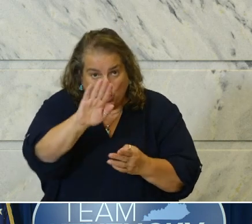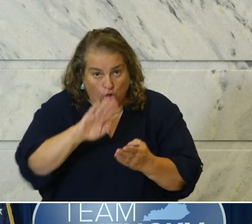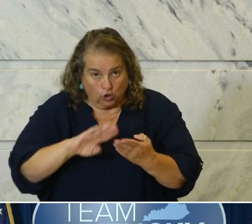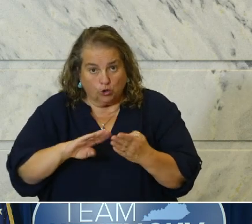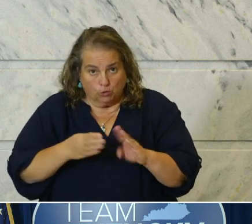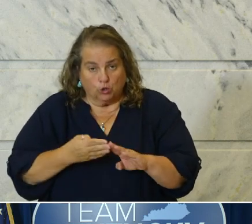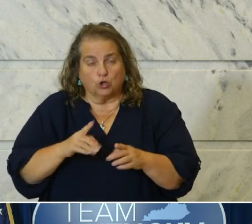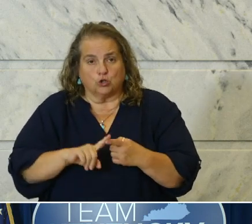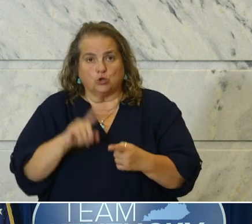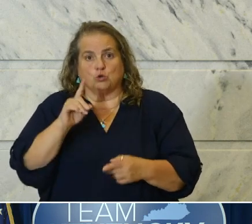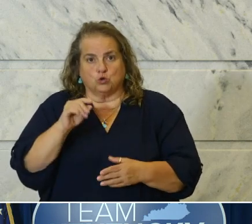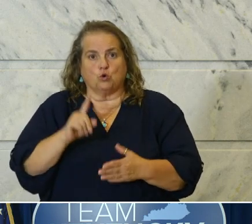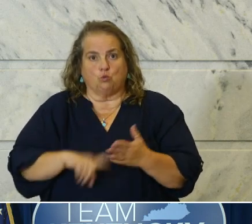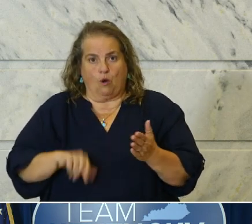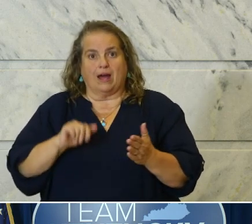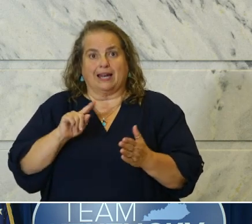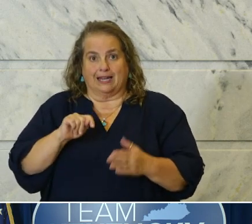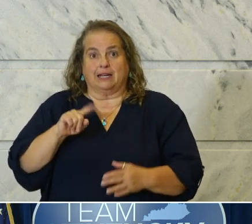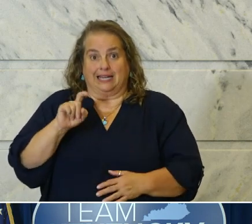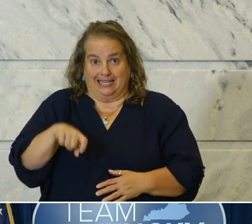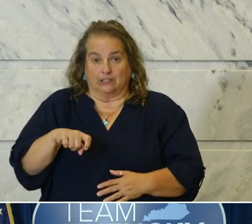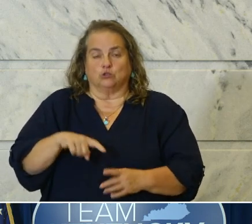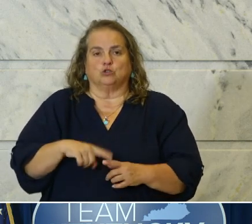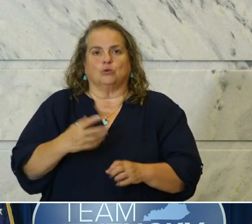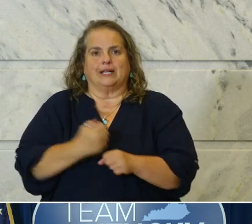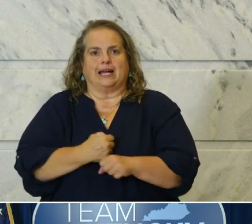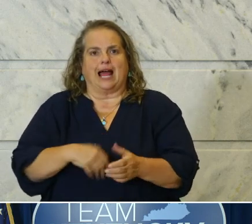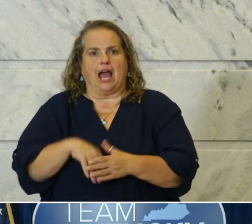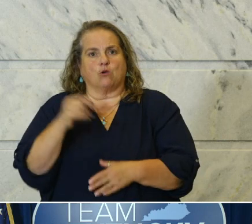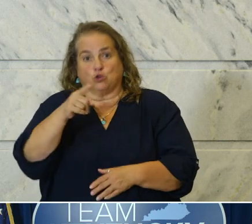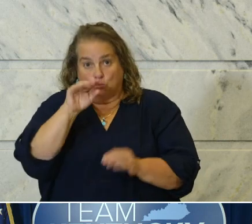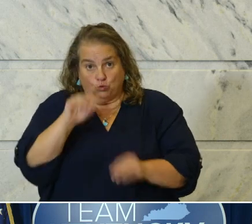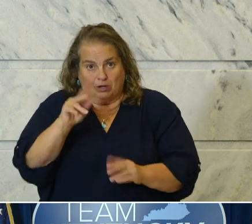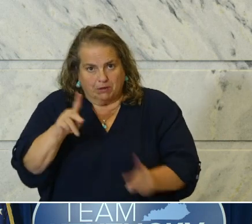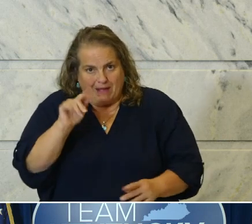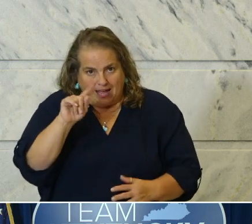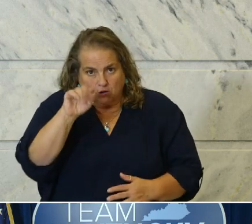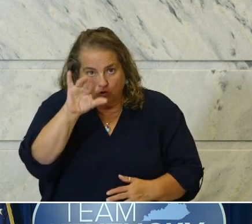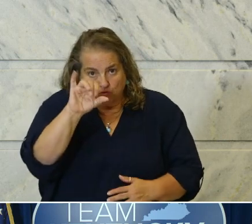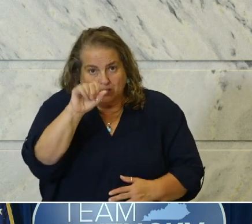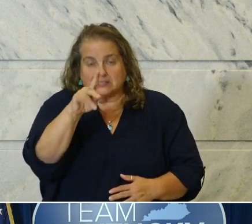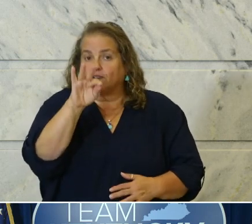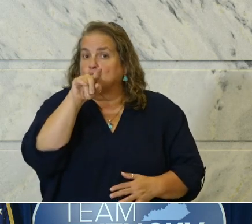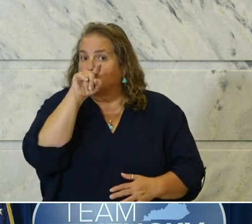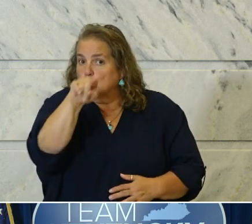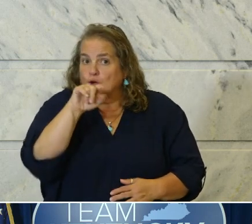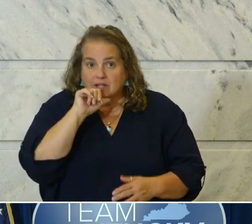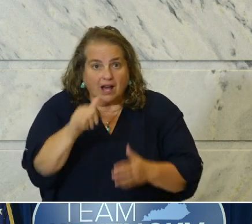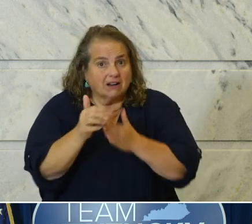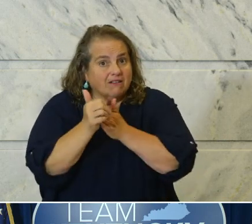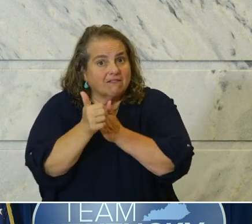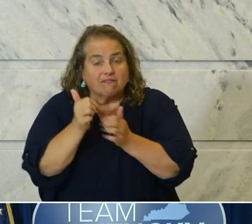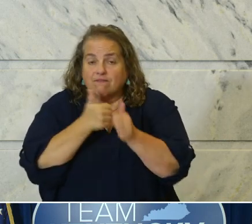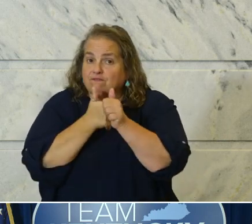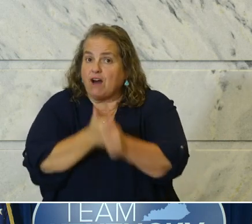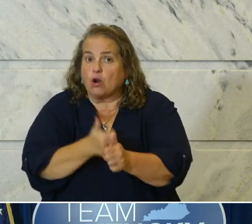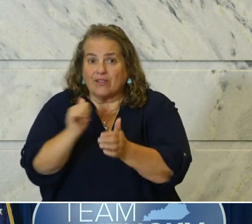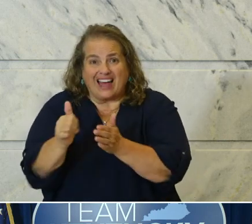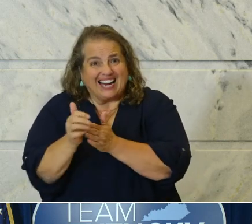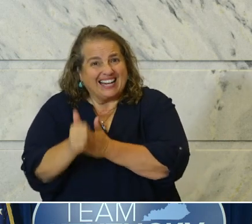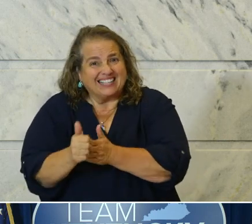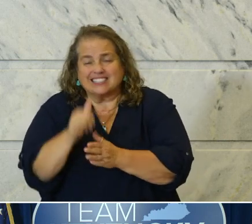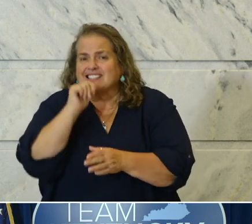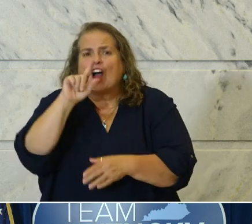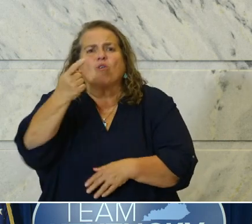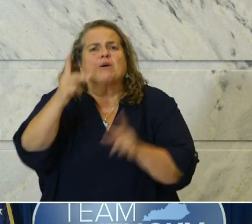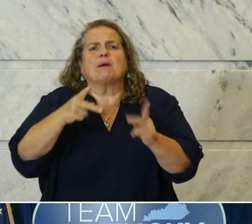to do what it takes to get out of that zone. It means you're putting people at risk if you're not following the guidance. And it's not just people in your area